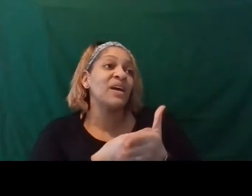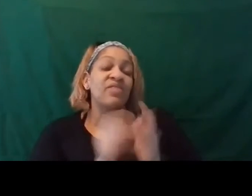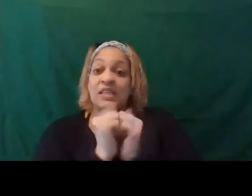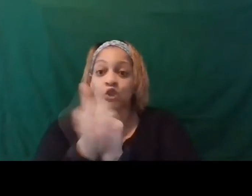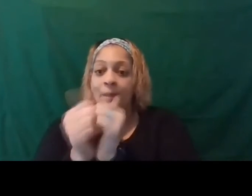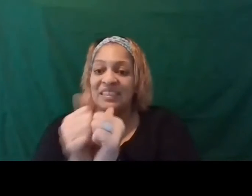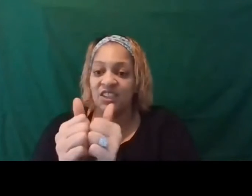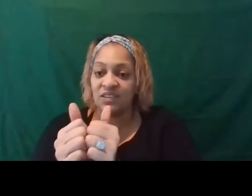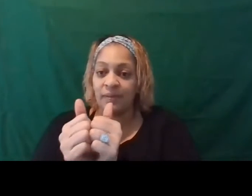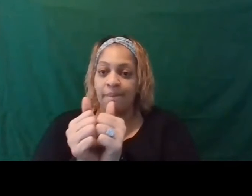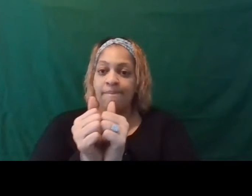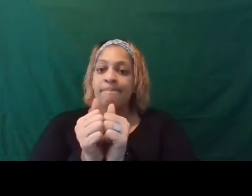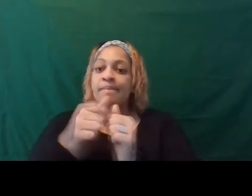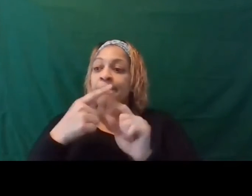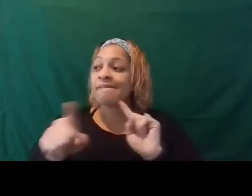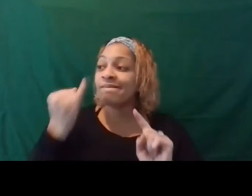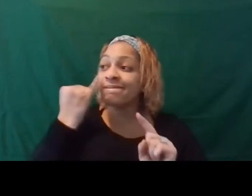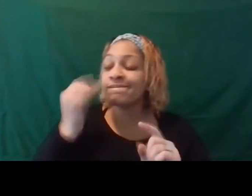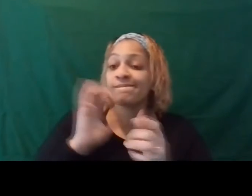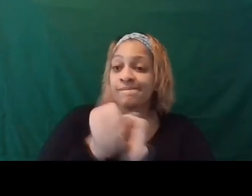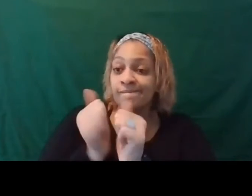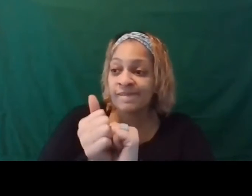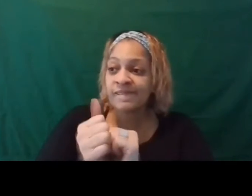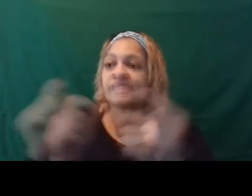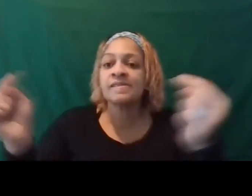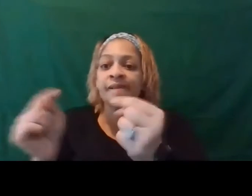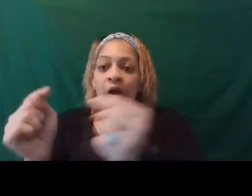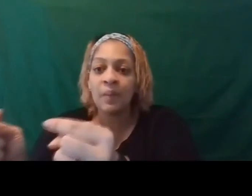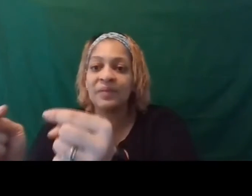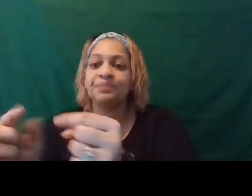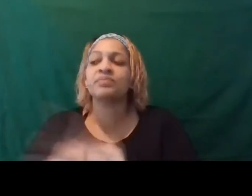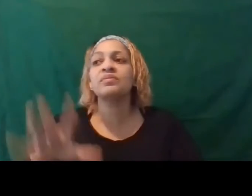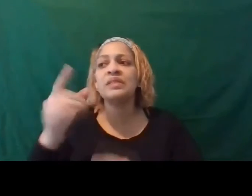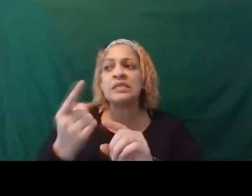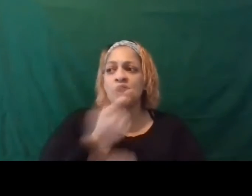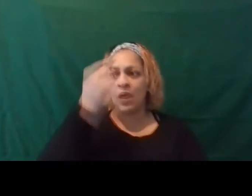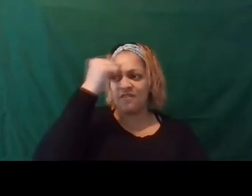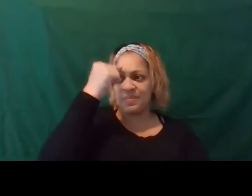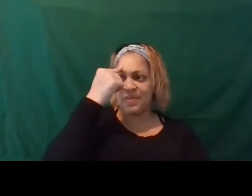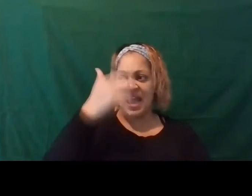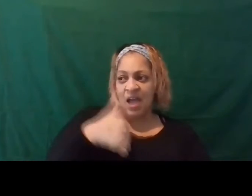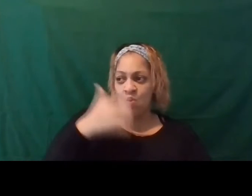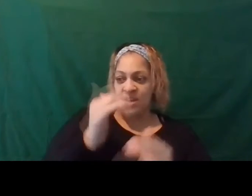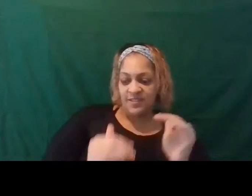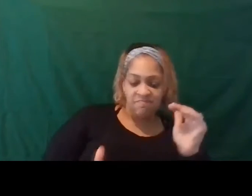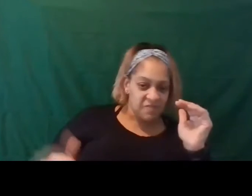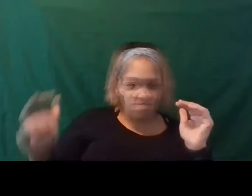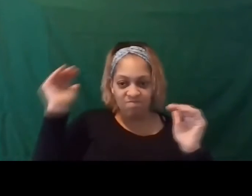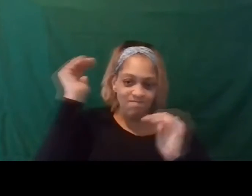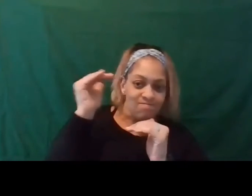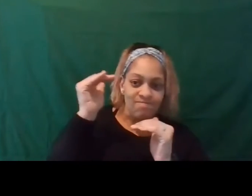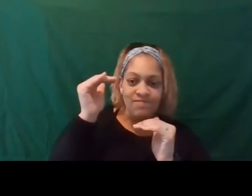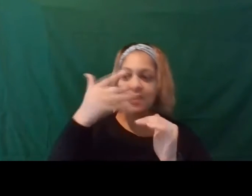it's competition, then ultimately it's harming. Somewhere in consciousness, there's the idea that I want to be above them. I want us